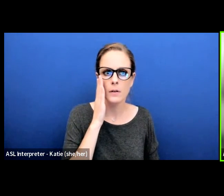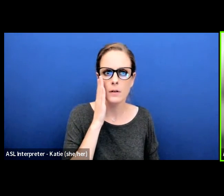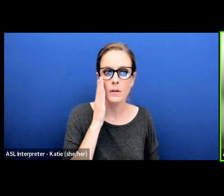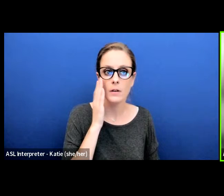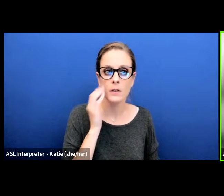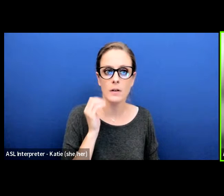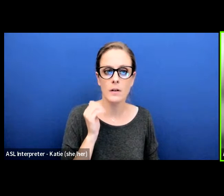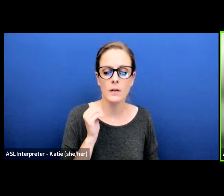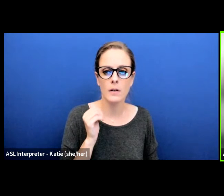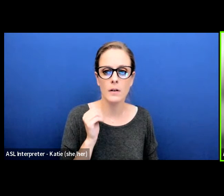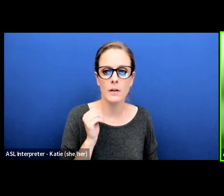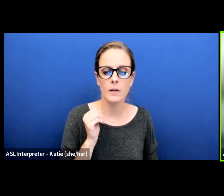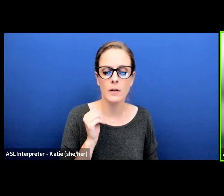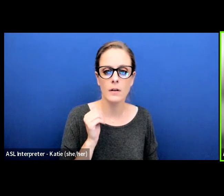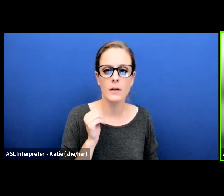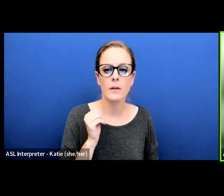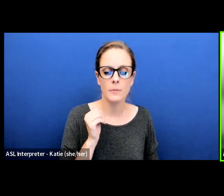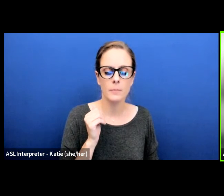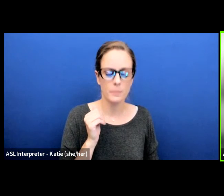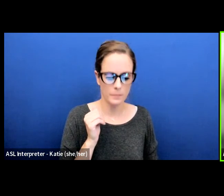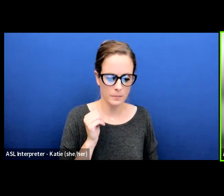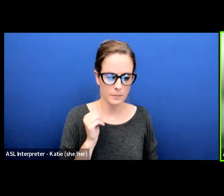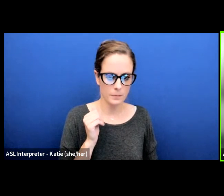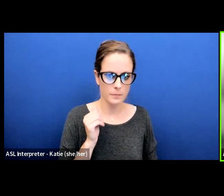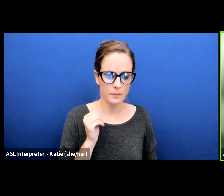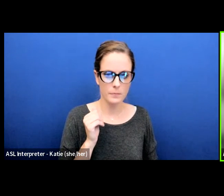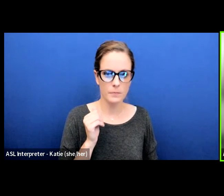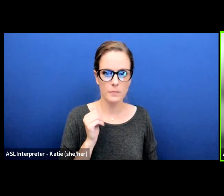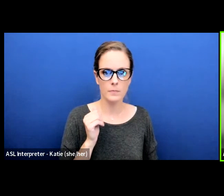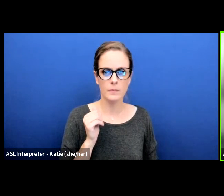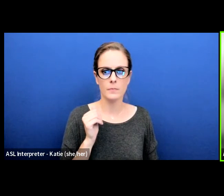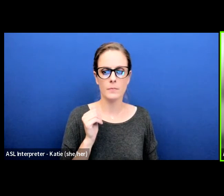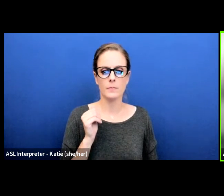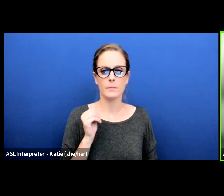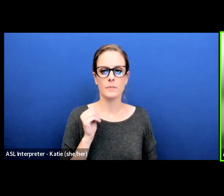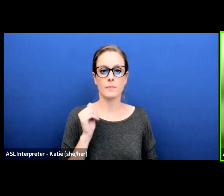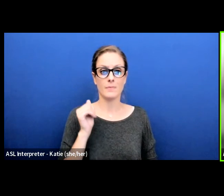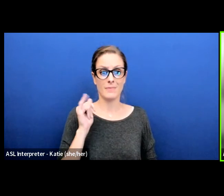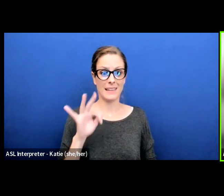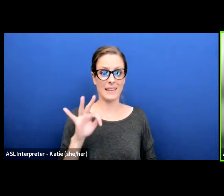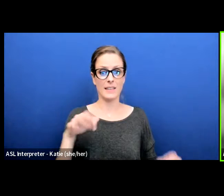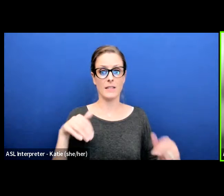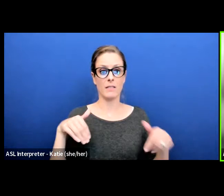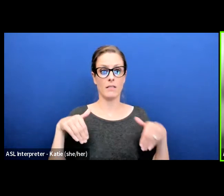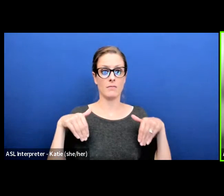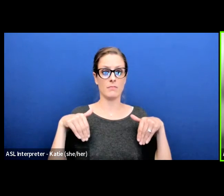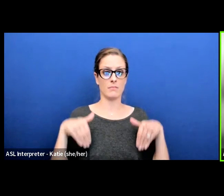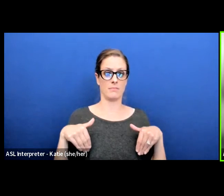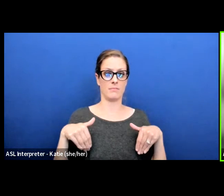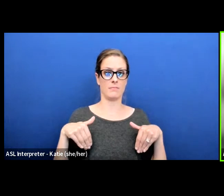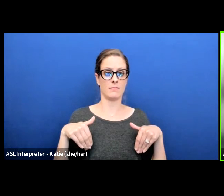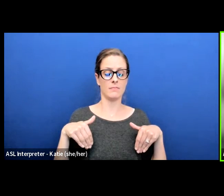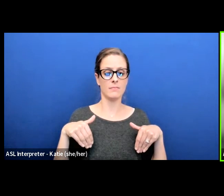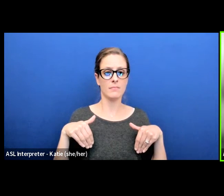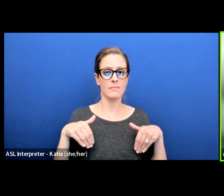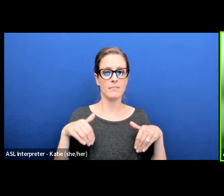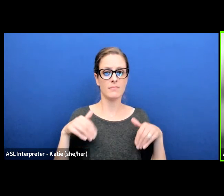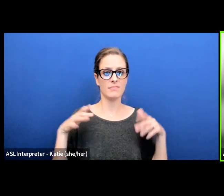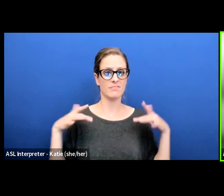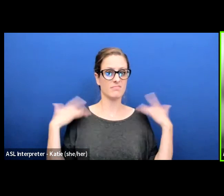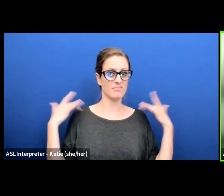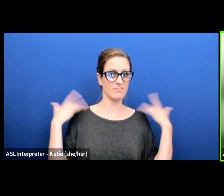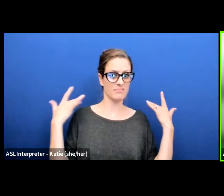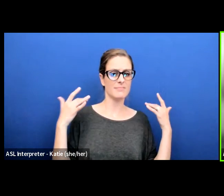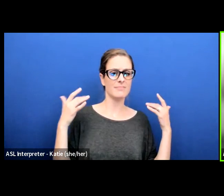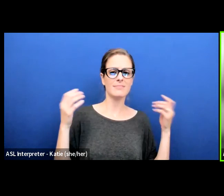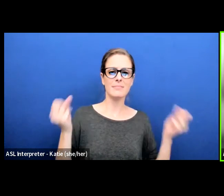this, you know, this is the outcome that we have, is a lot of people catching COVID, and